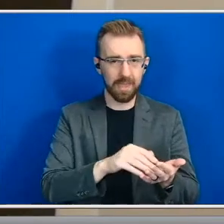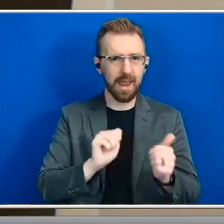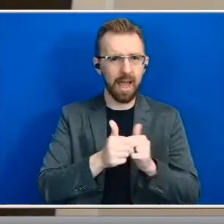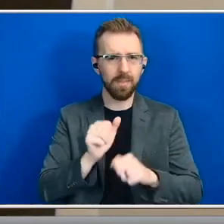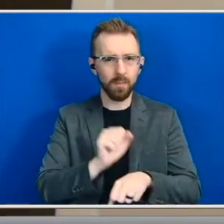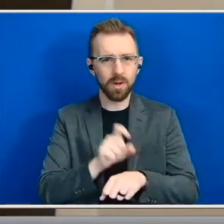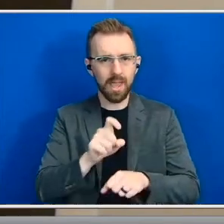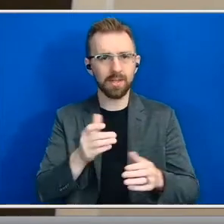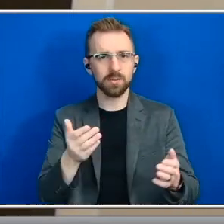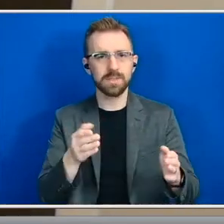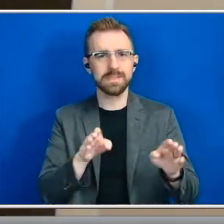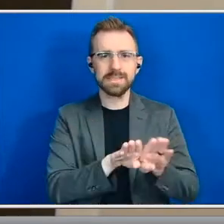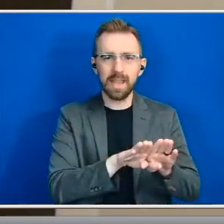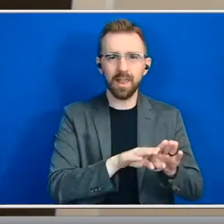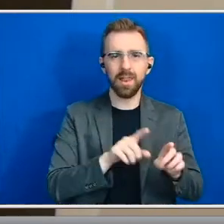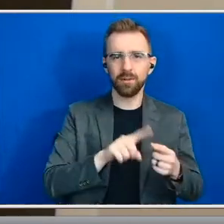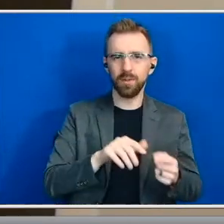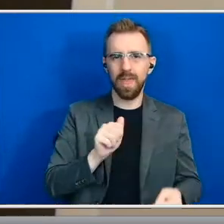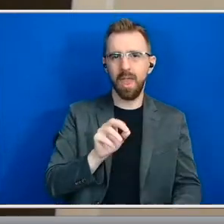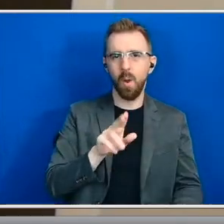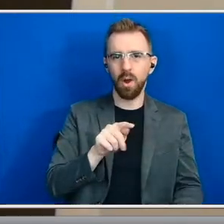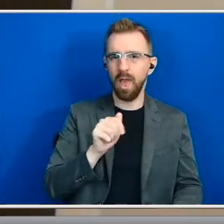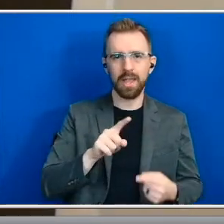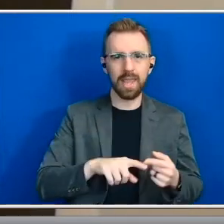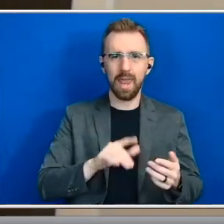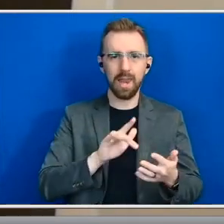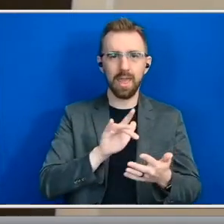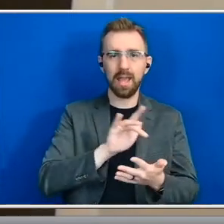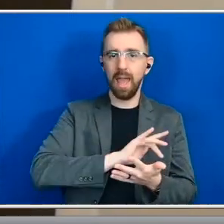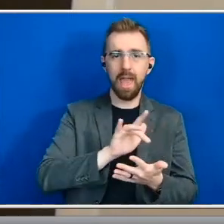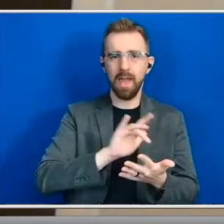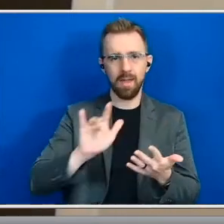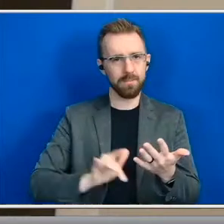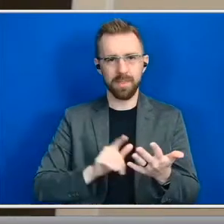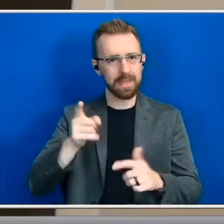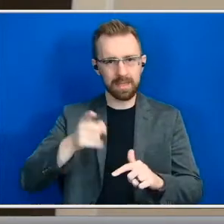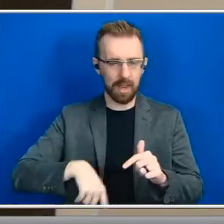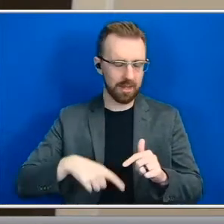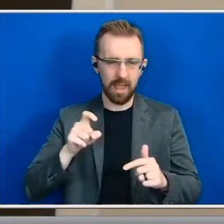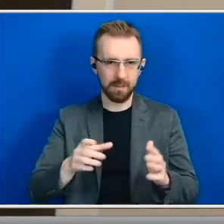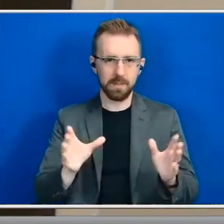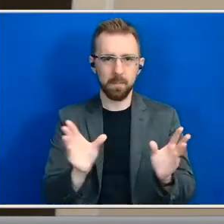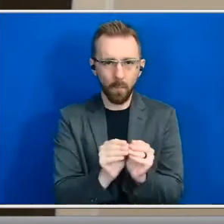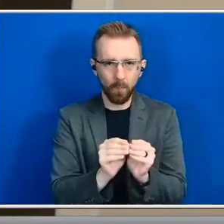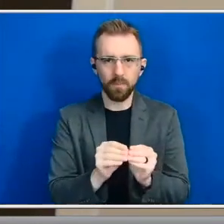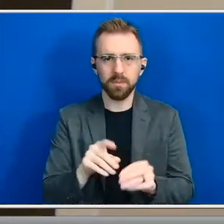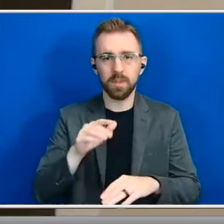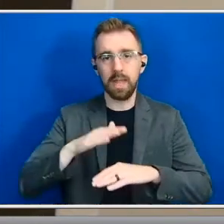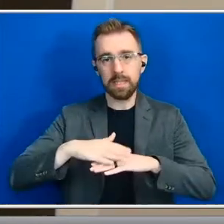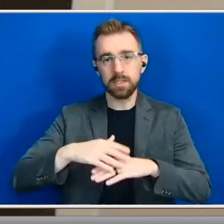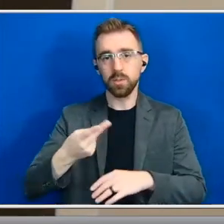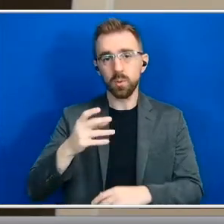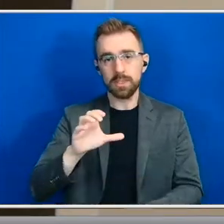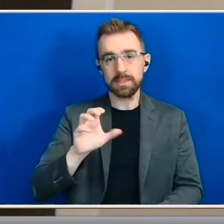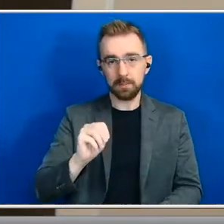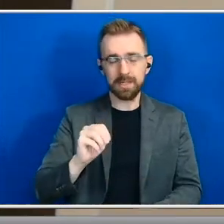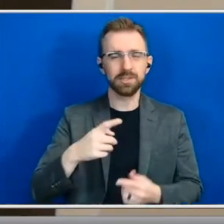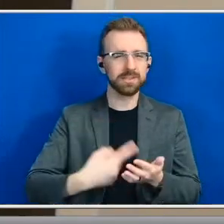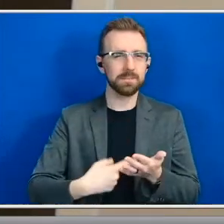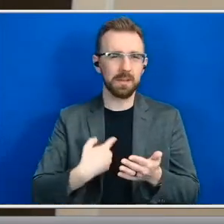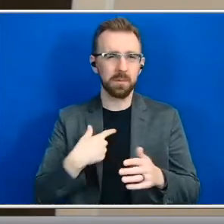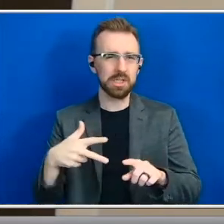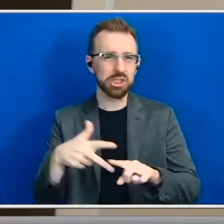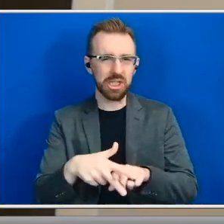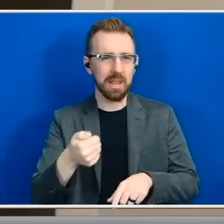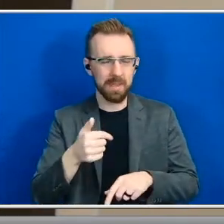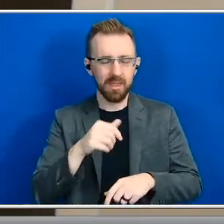up against the aorta. There can't be any gap around it. And we typically need at least 2 centimeters. Sometimes we cheat a little on that,